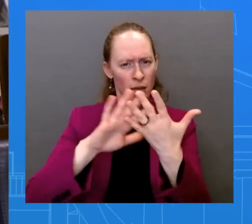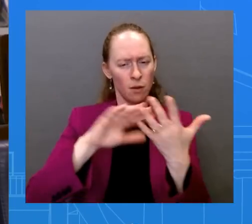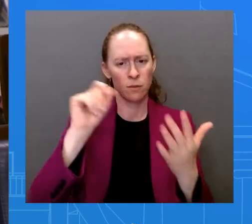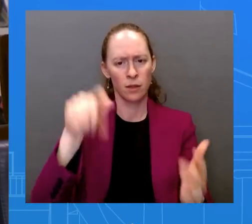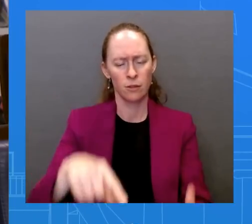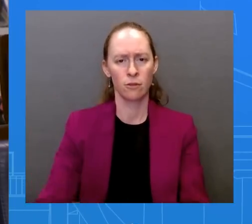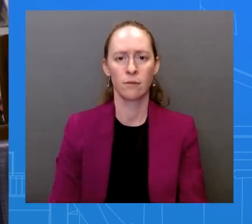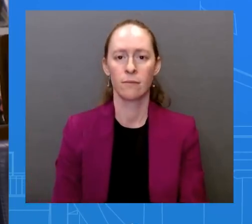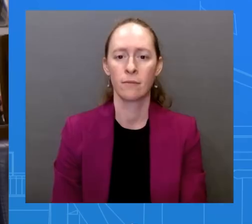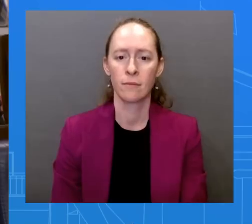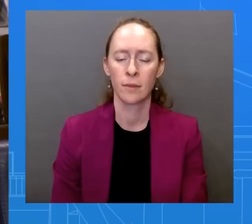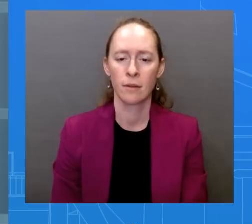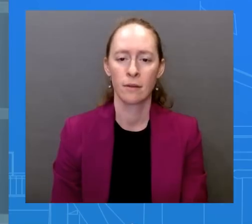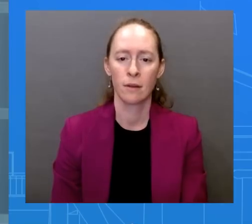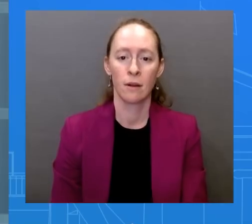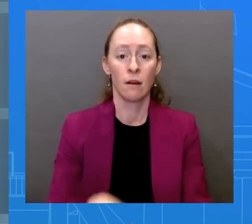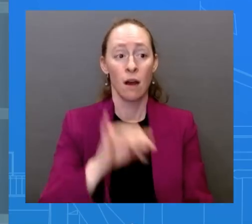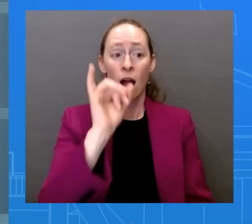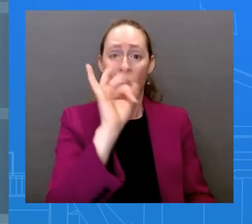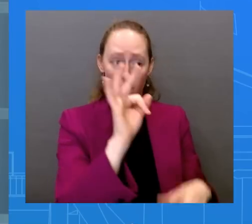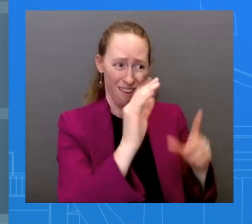here in the U.S.? So